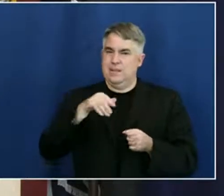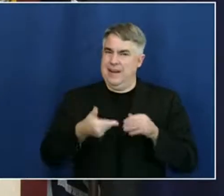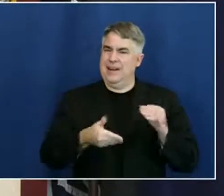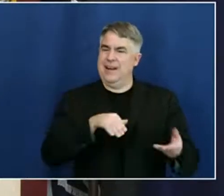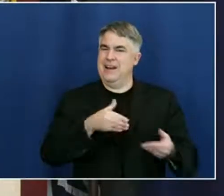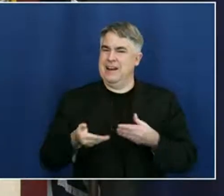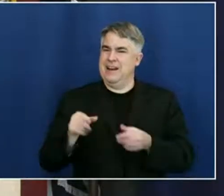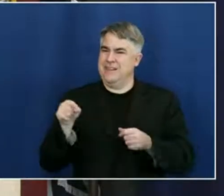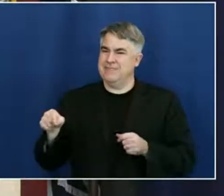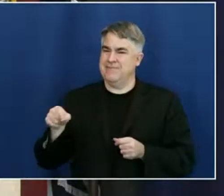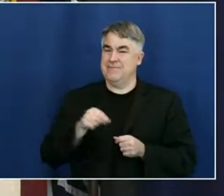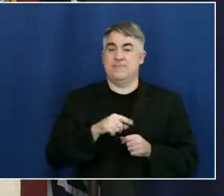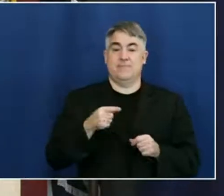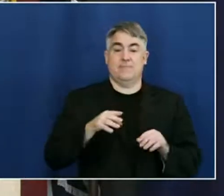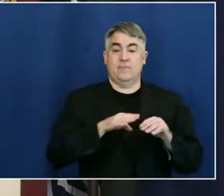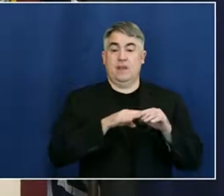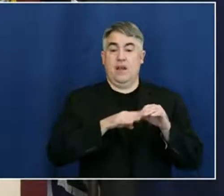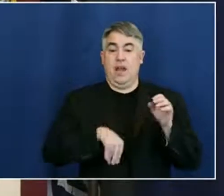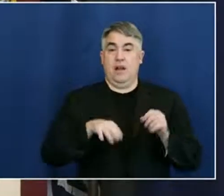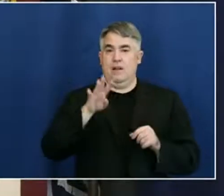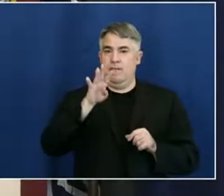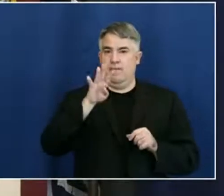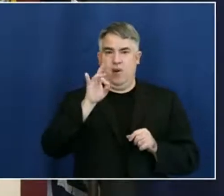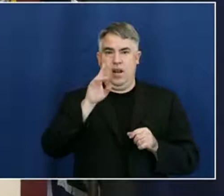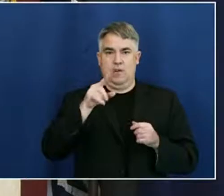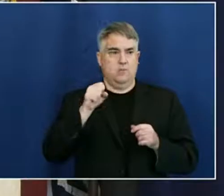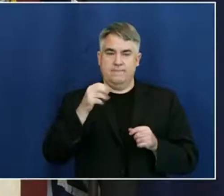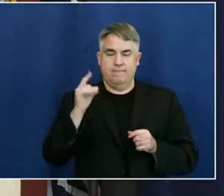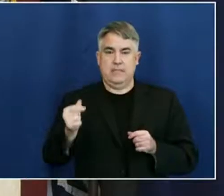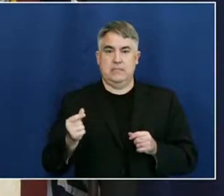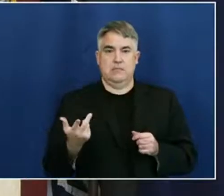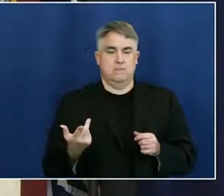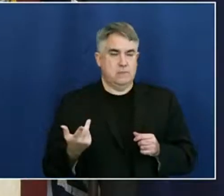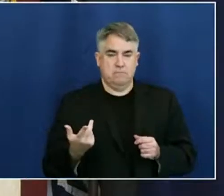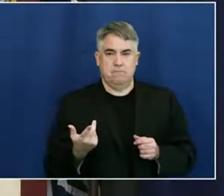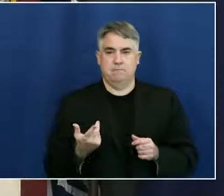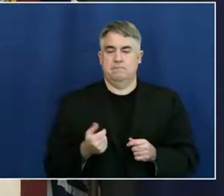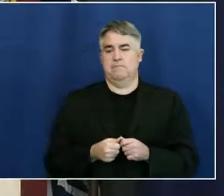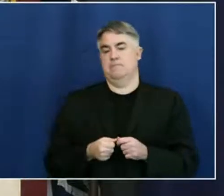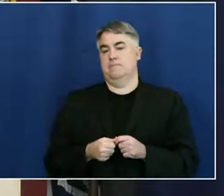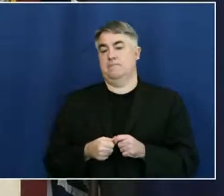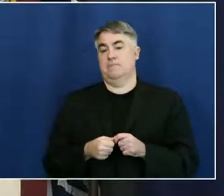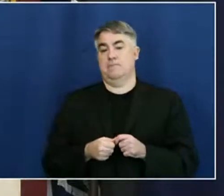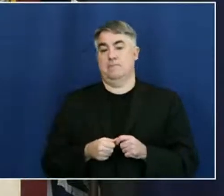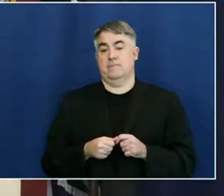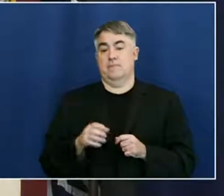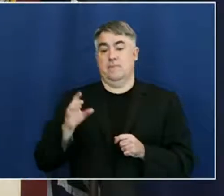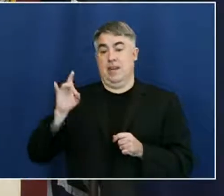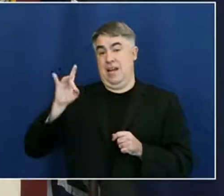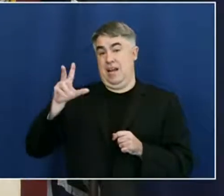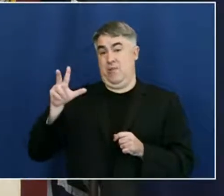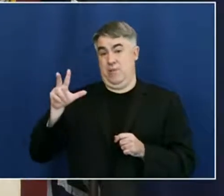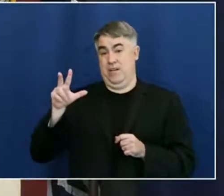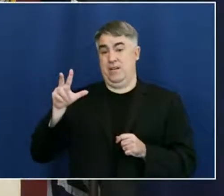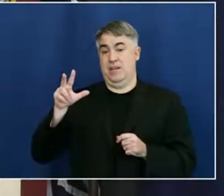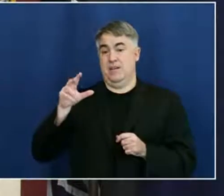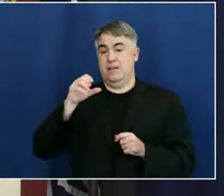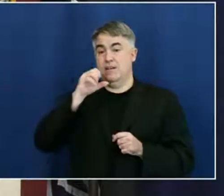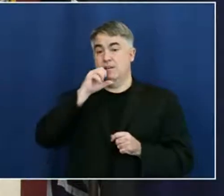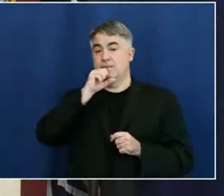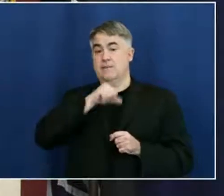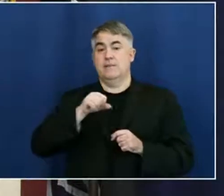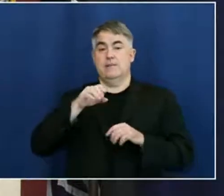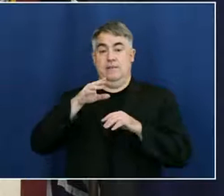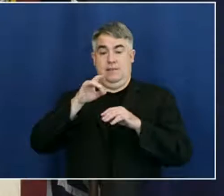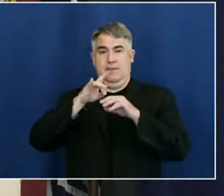48 hours. Out of these, 83 of them were senior citizens. And if we pause for a moment and think about